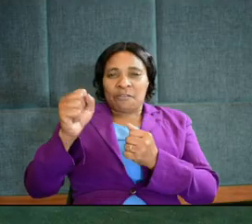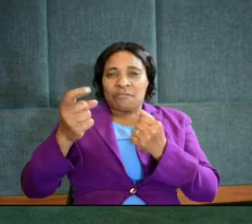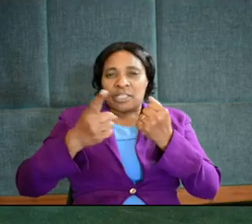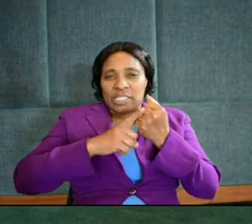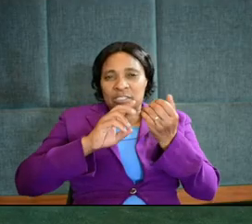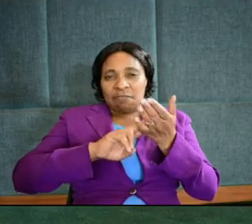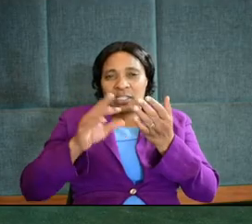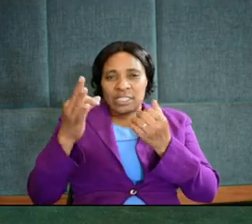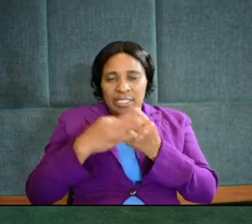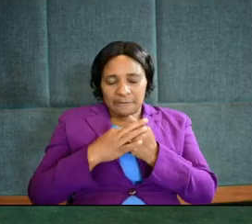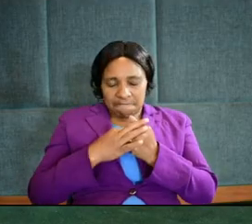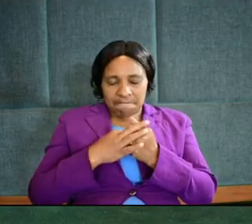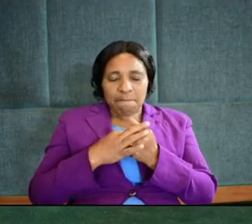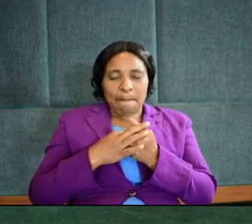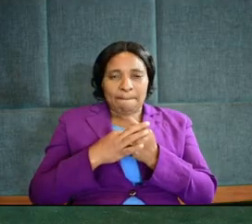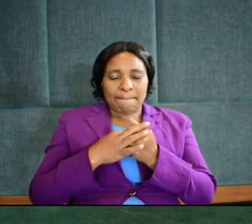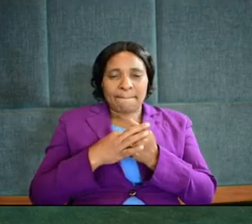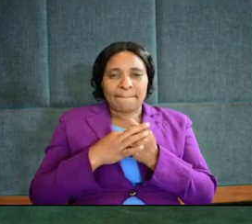8.